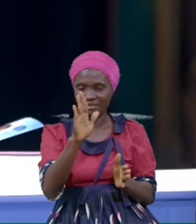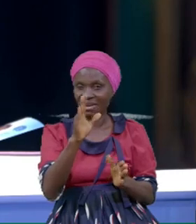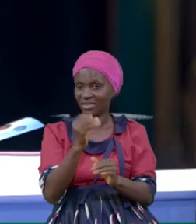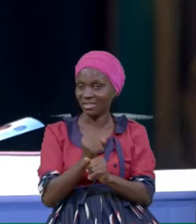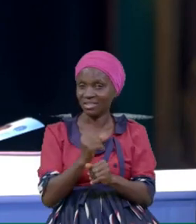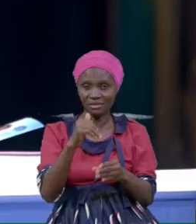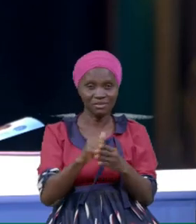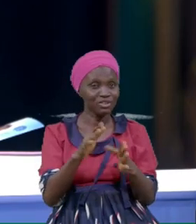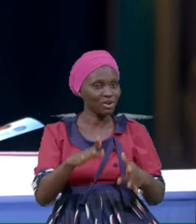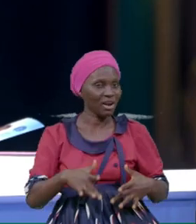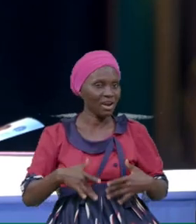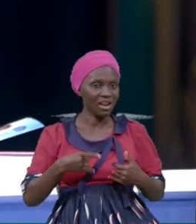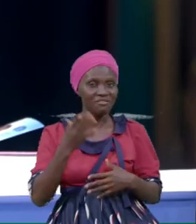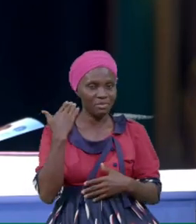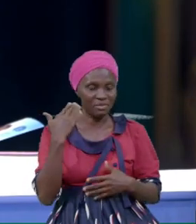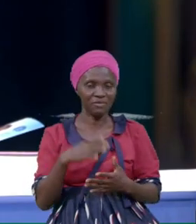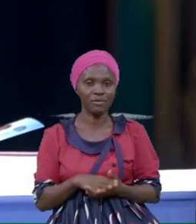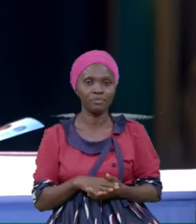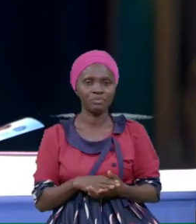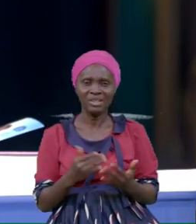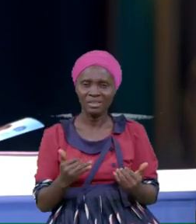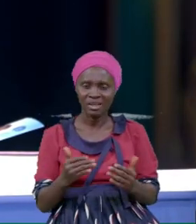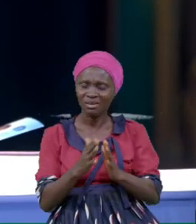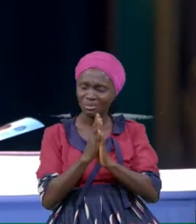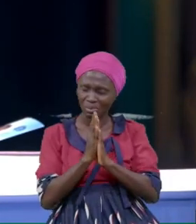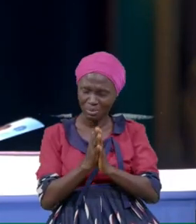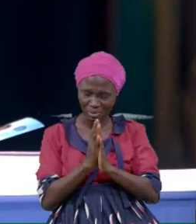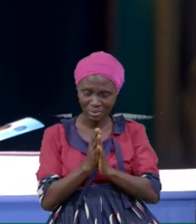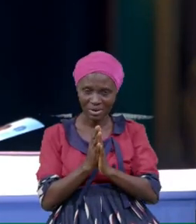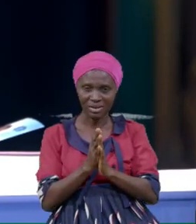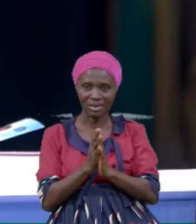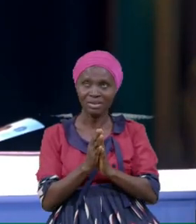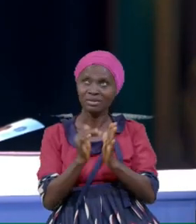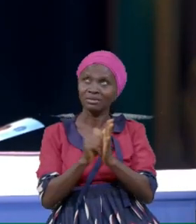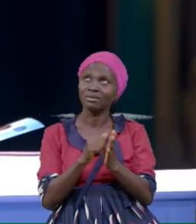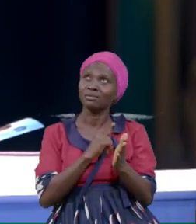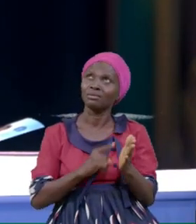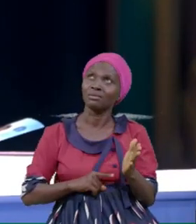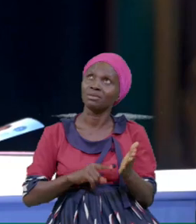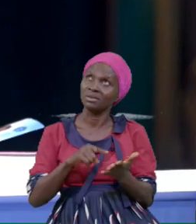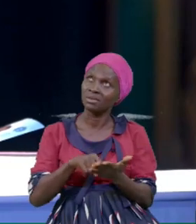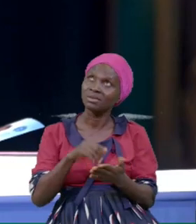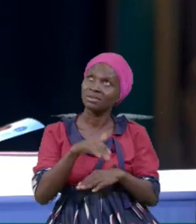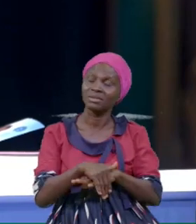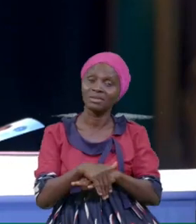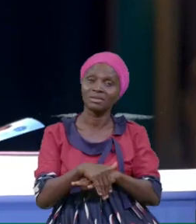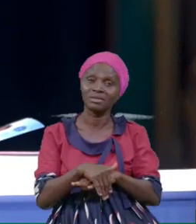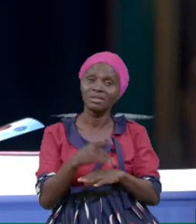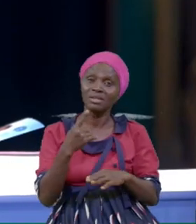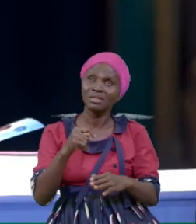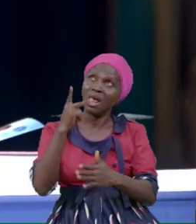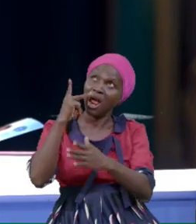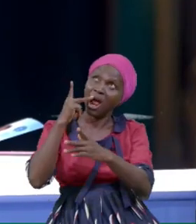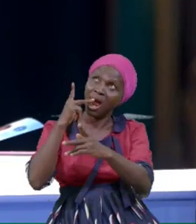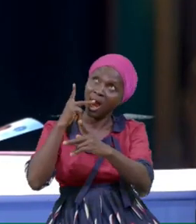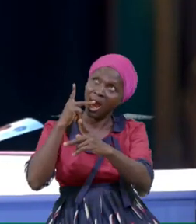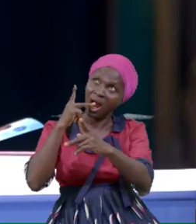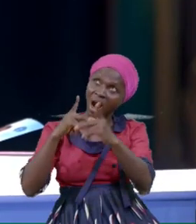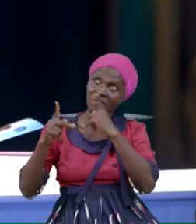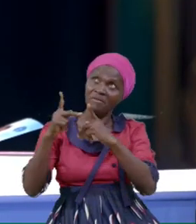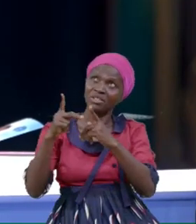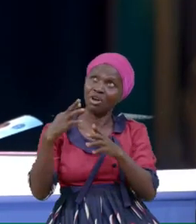so, tell the Lord and say, Lord, tonight, the prophecy of the servant